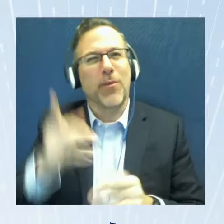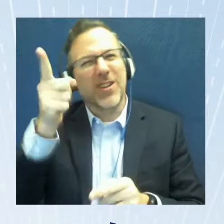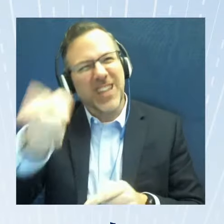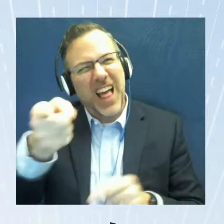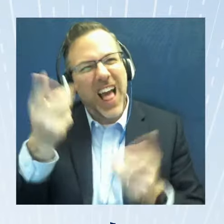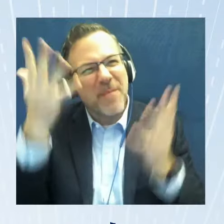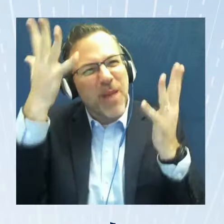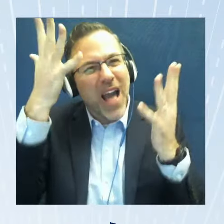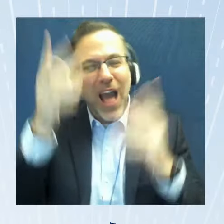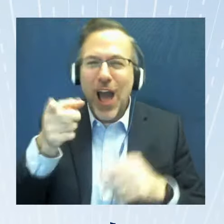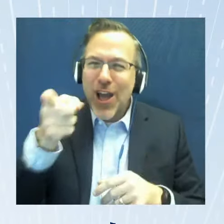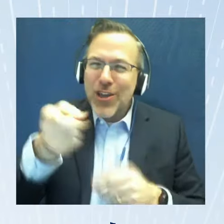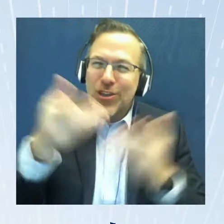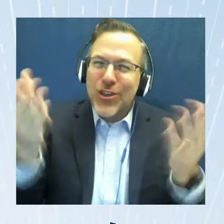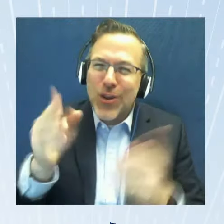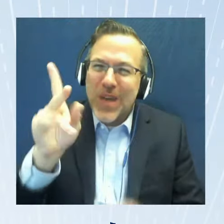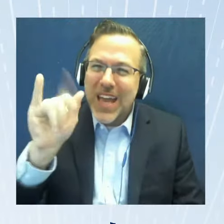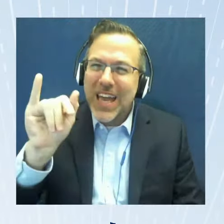were here, Kimberly.